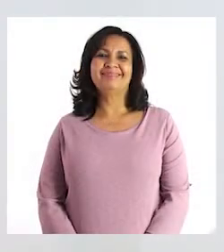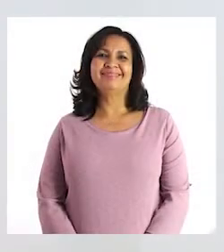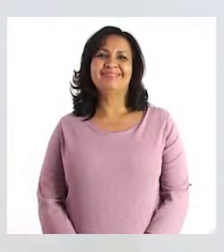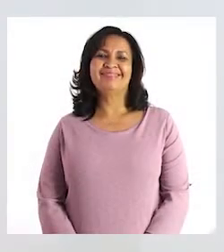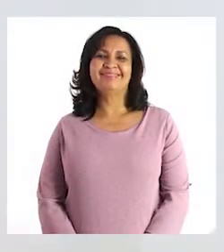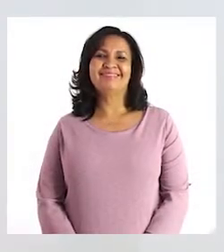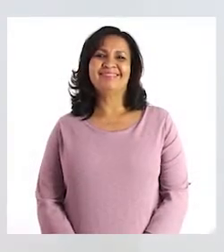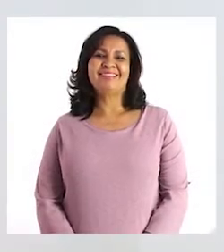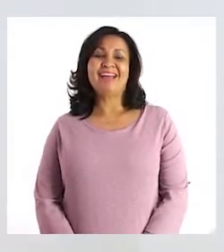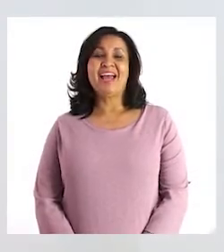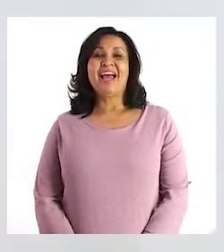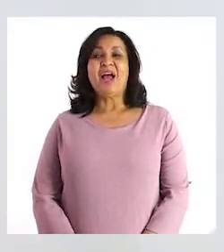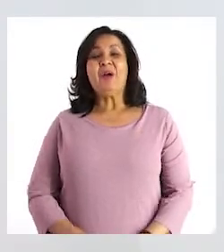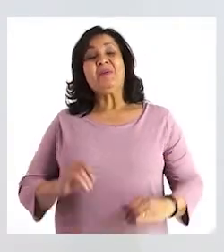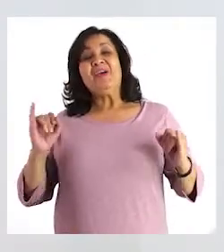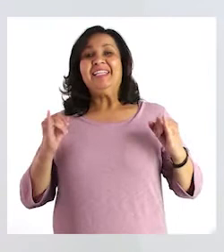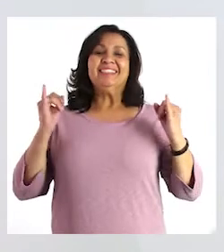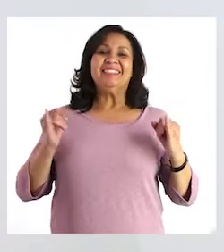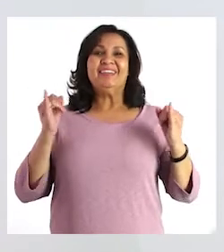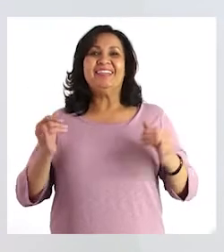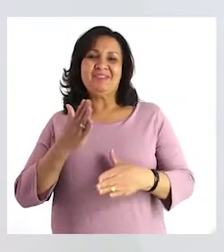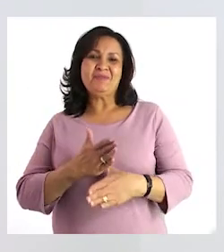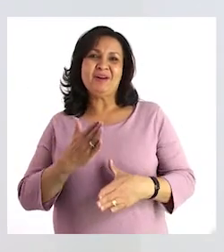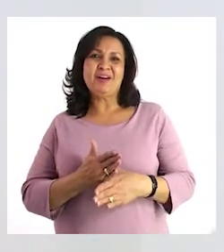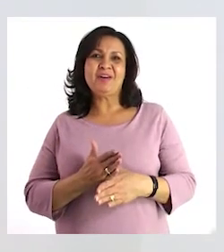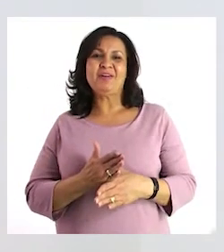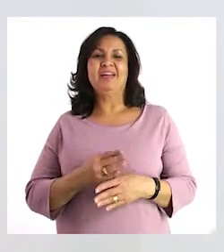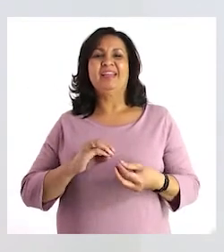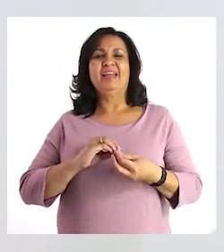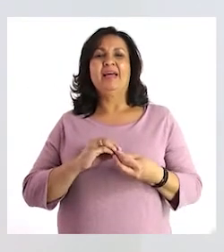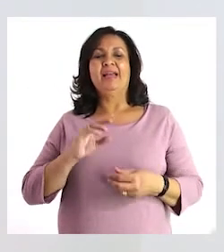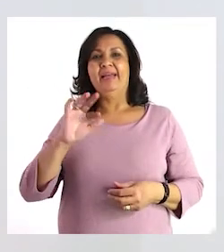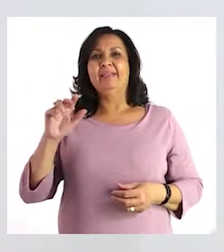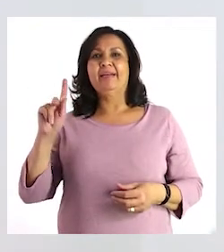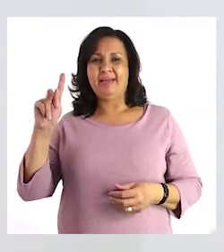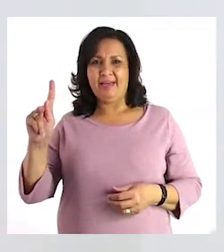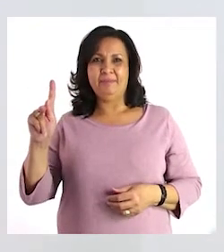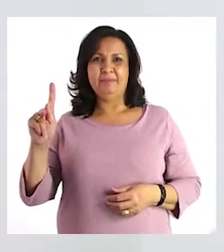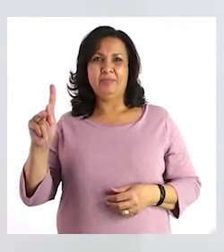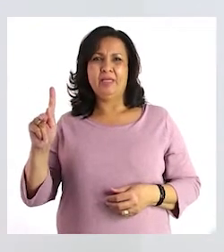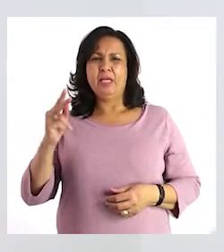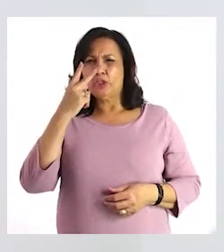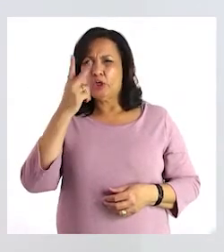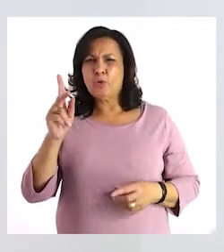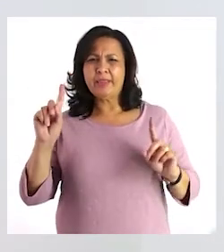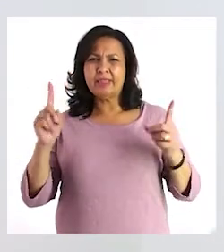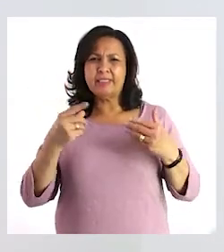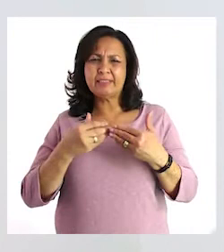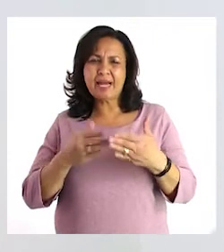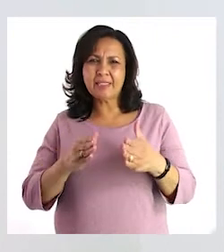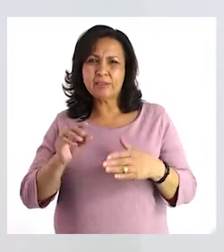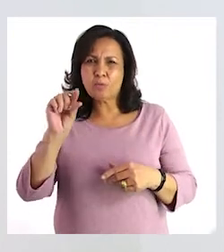Well, friends, I hope you enjoyed the lesson on the letter K. Let's look at things that starts with the letter K,